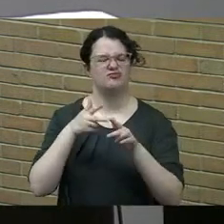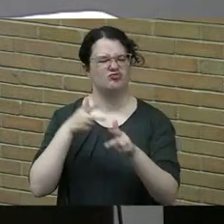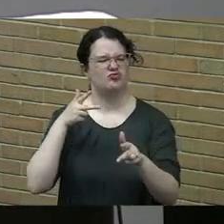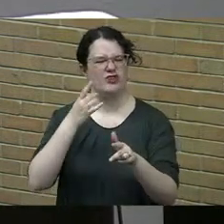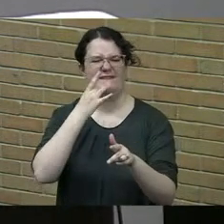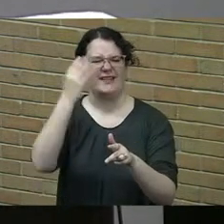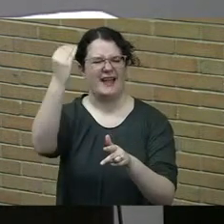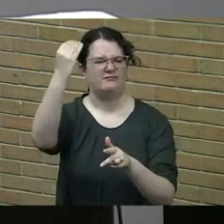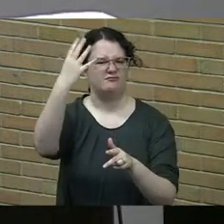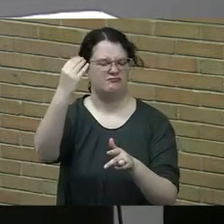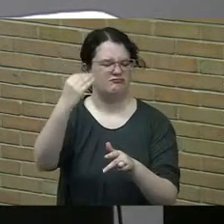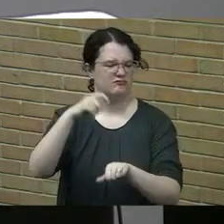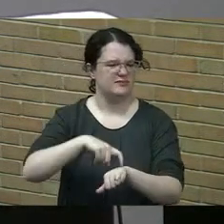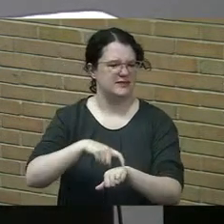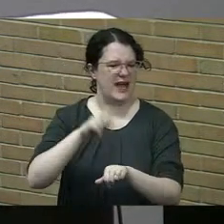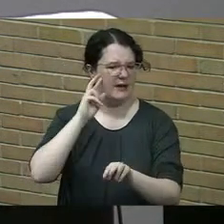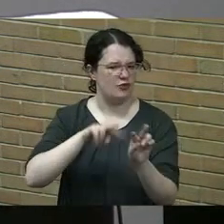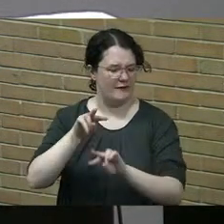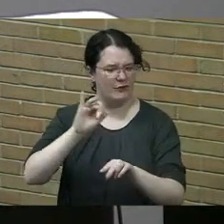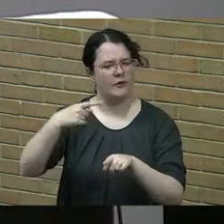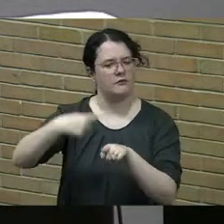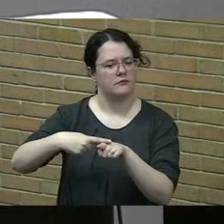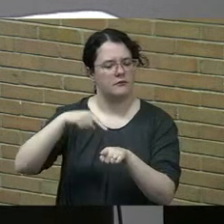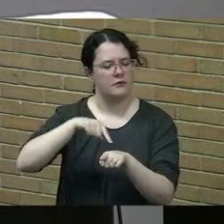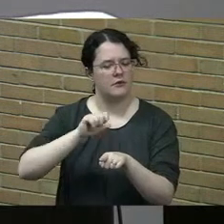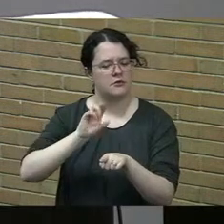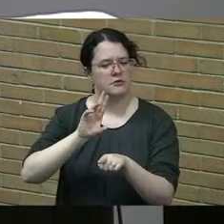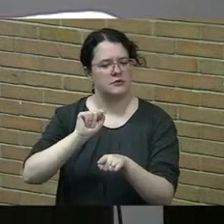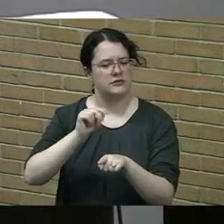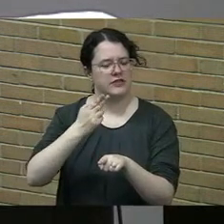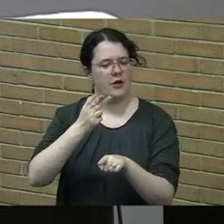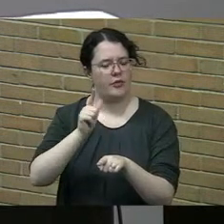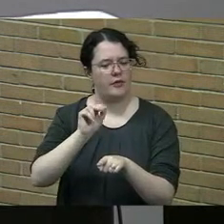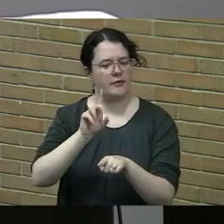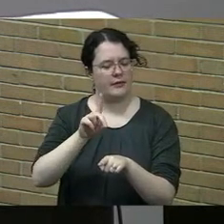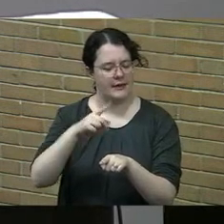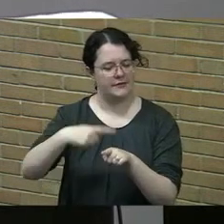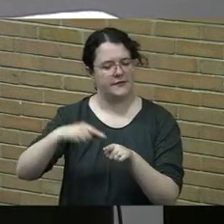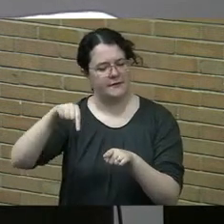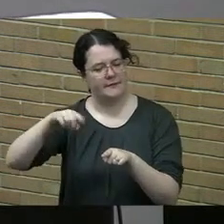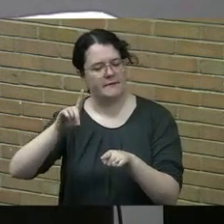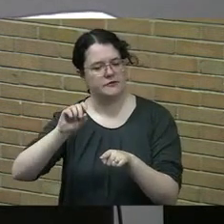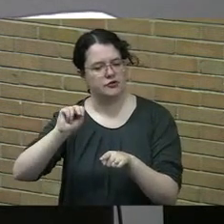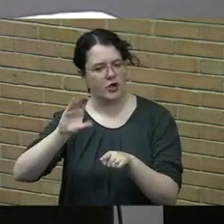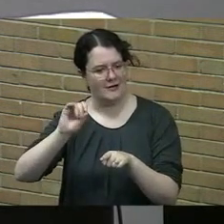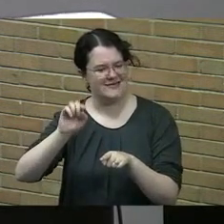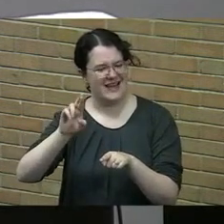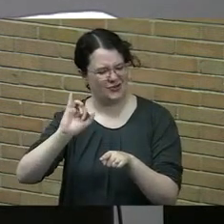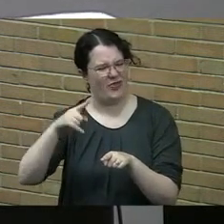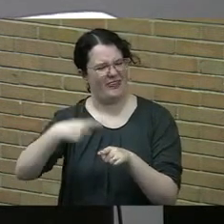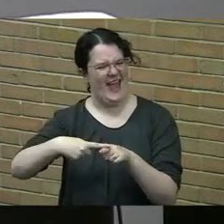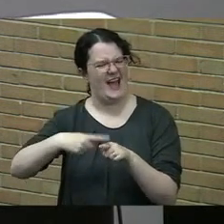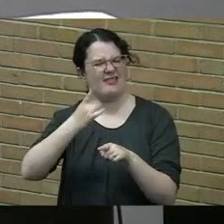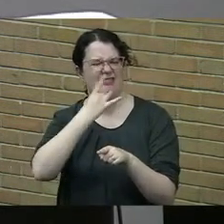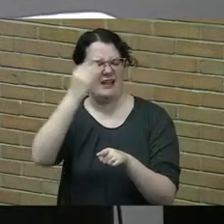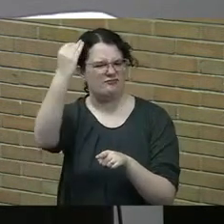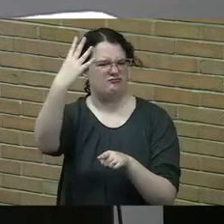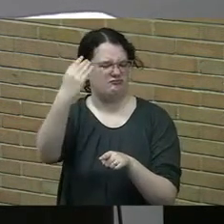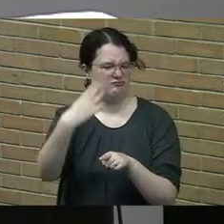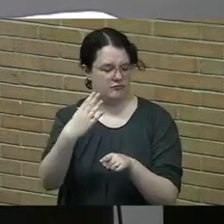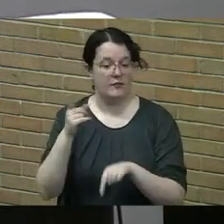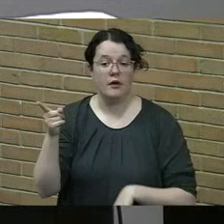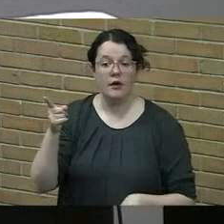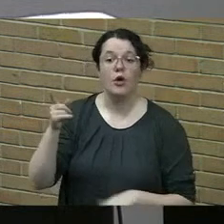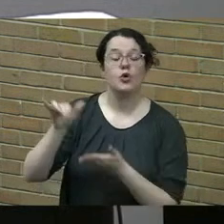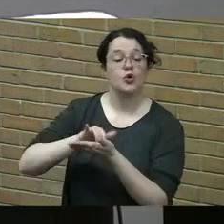That refers to the intersections at Southland and Doncaster intersections. Town staff received an update from the New York